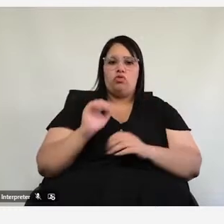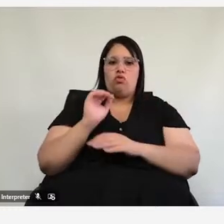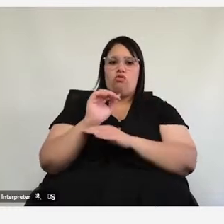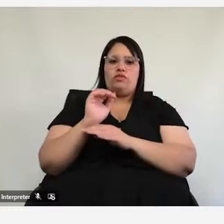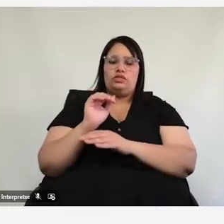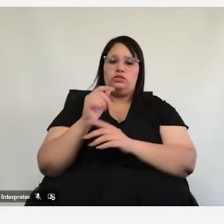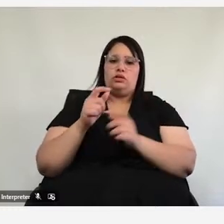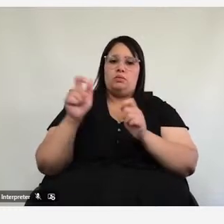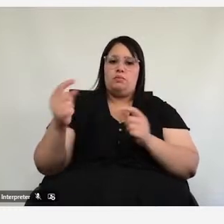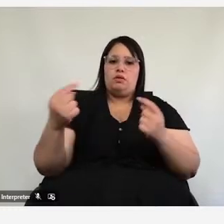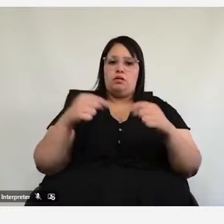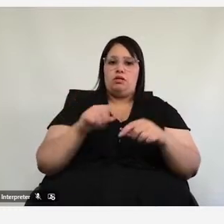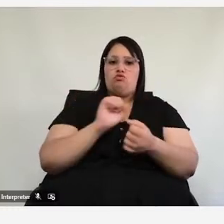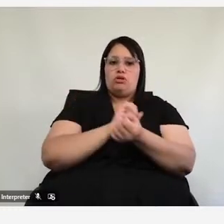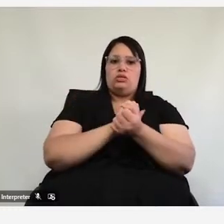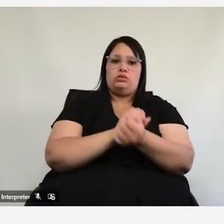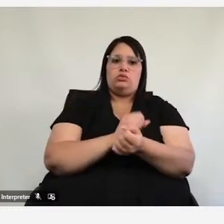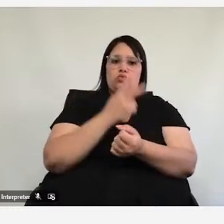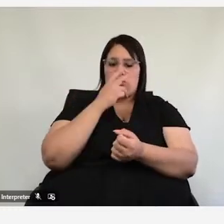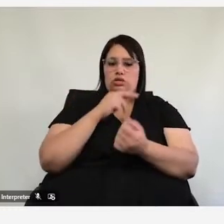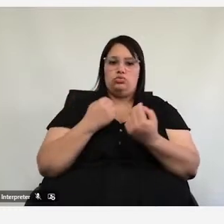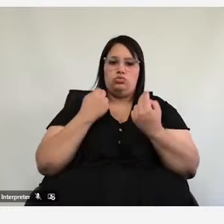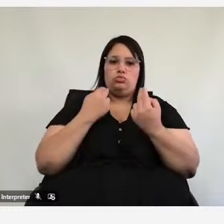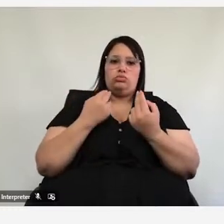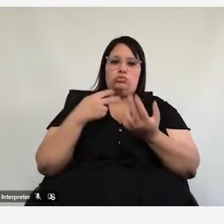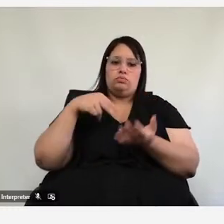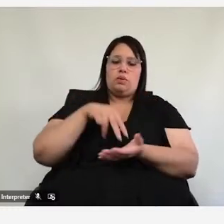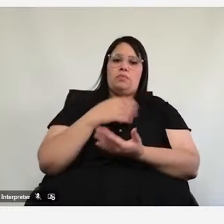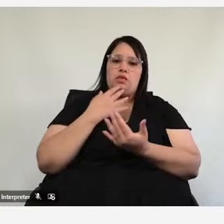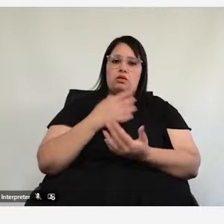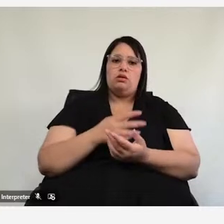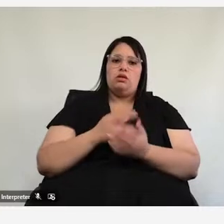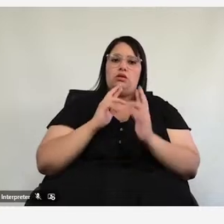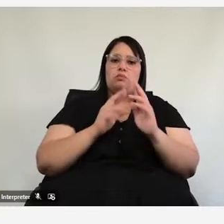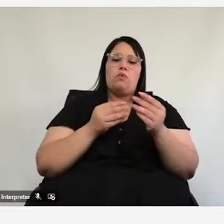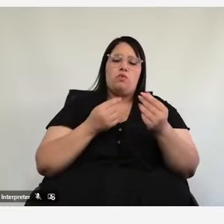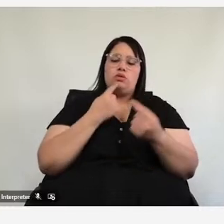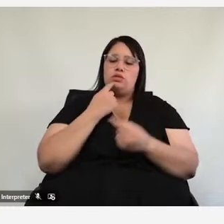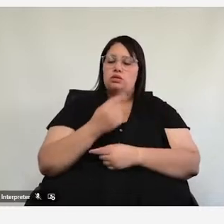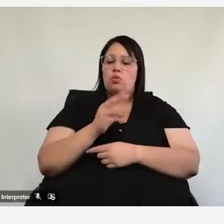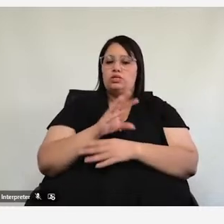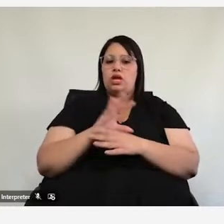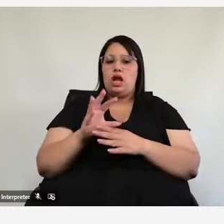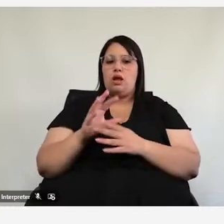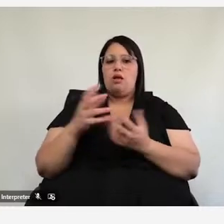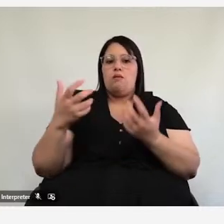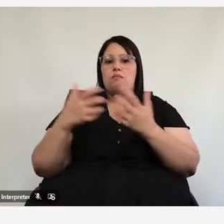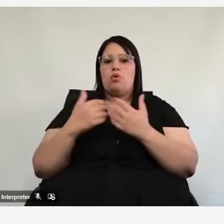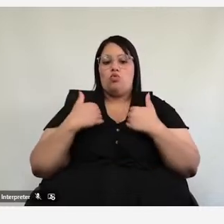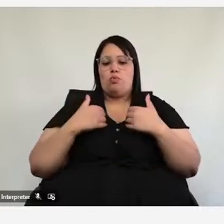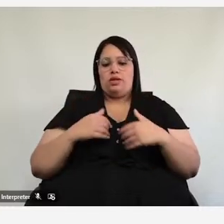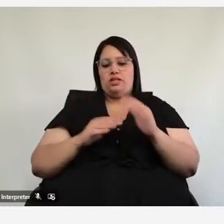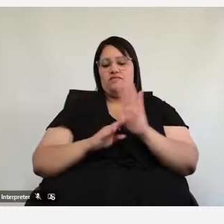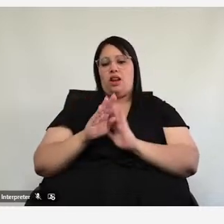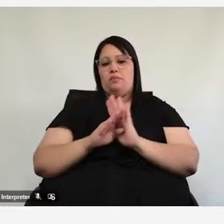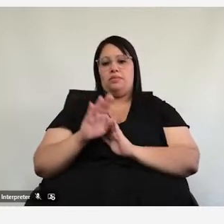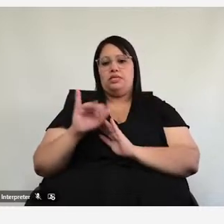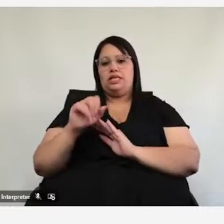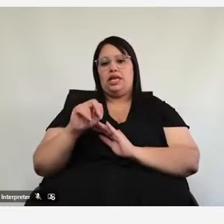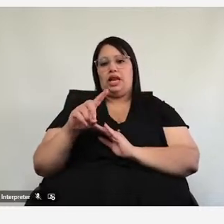You need to step up. Thank you. The report indicates that the Western Cape, according to the Human Development Index, has